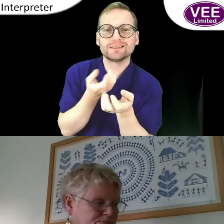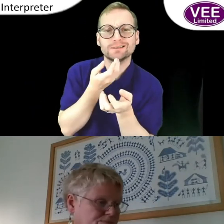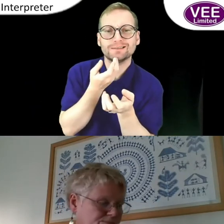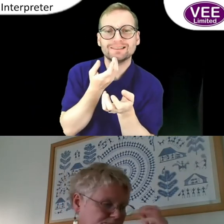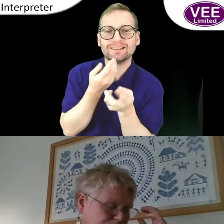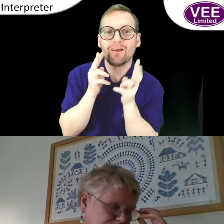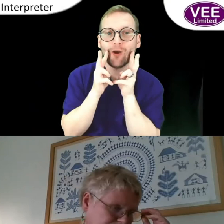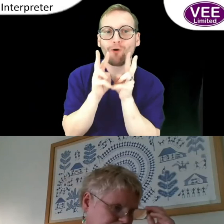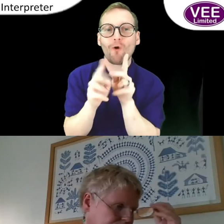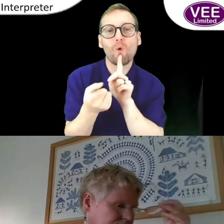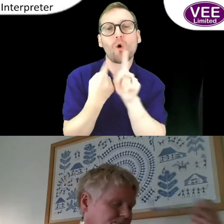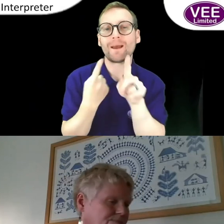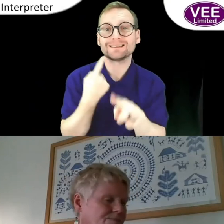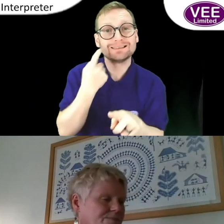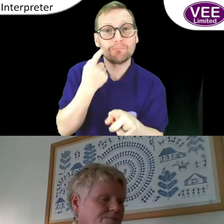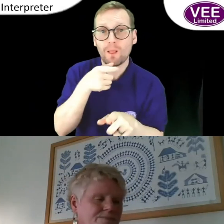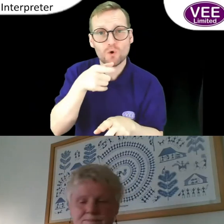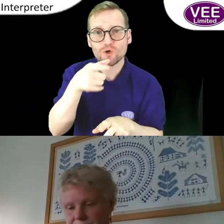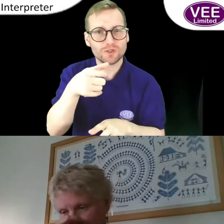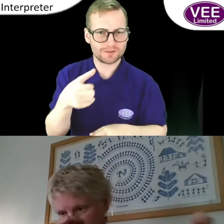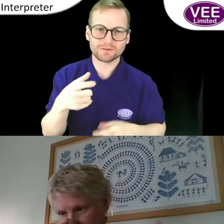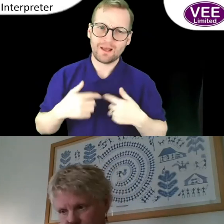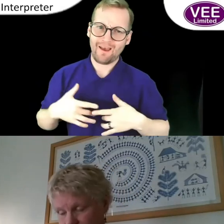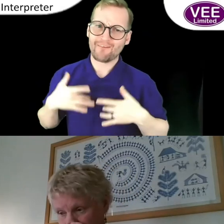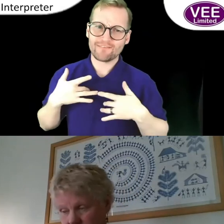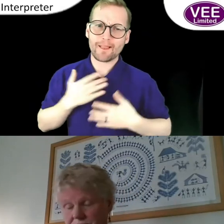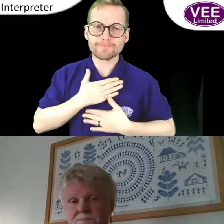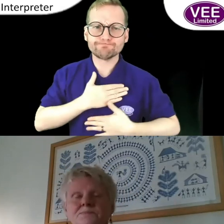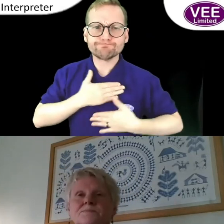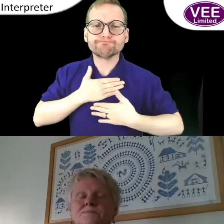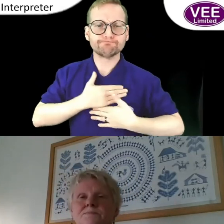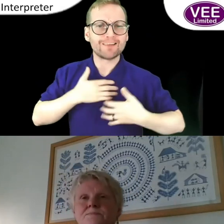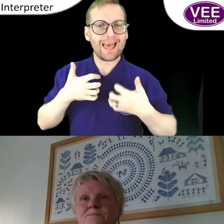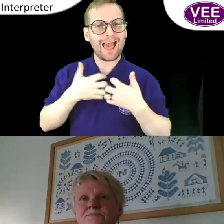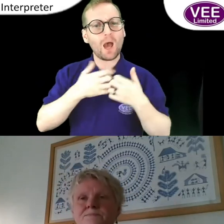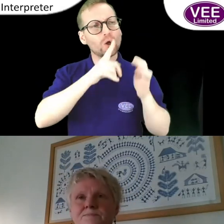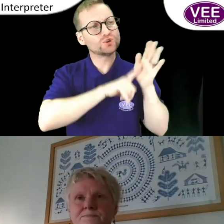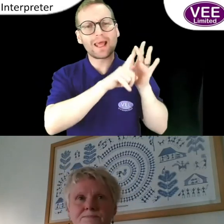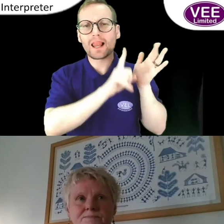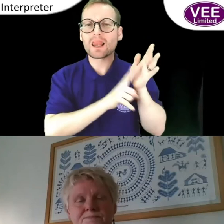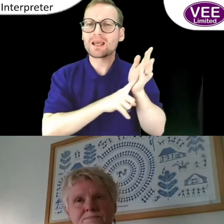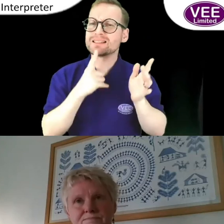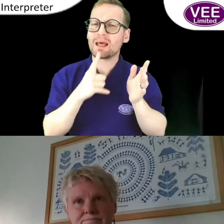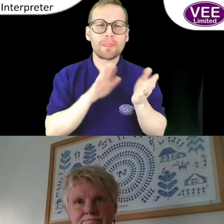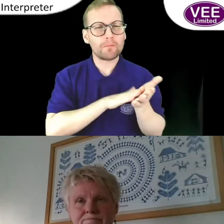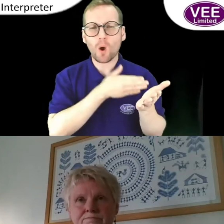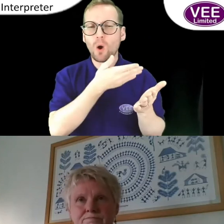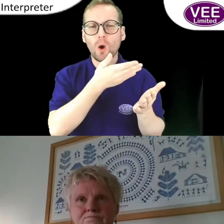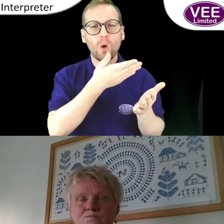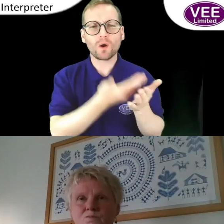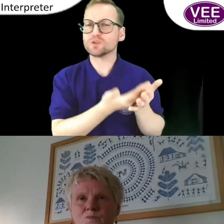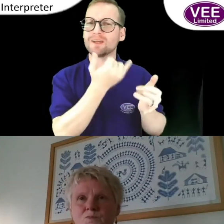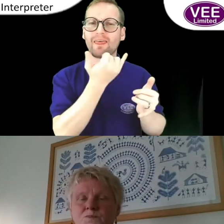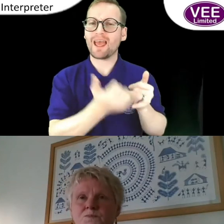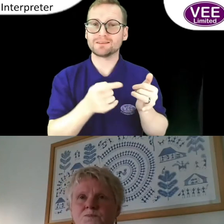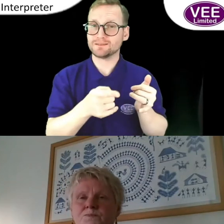argument in a very simple words. And I really feel touched by the way how you ended up with this poetry in the end. That is